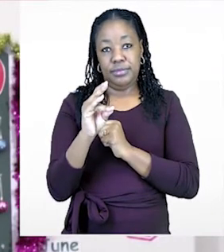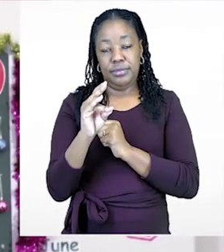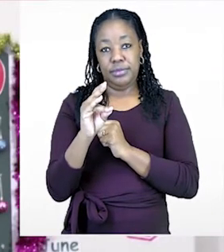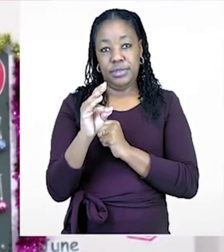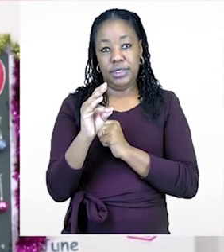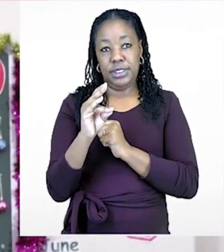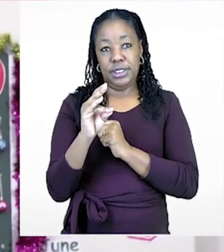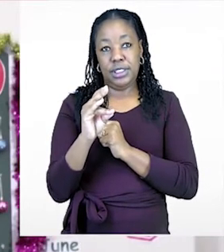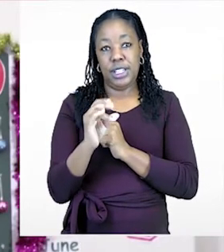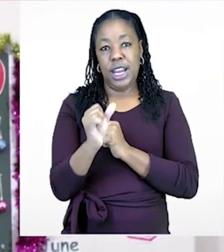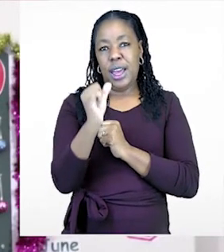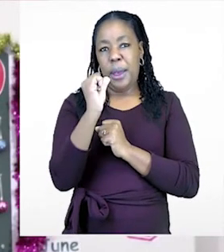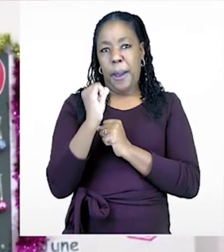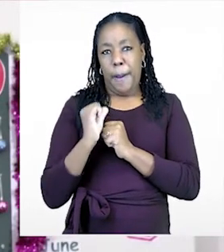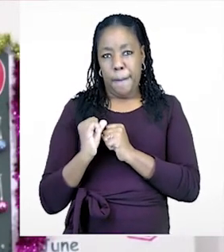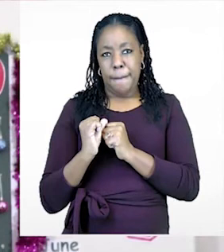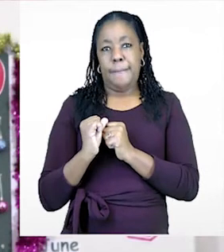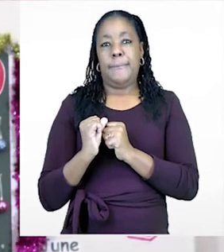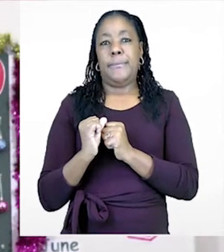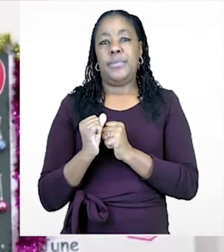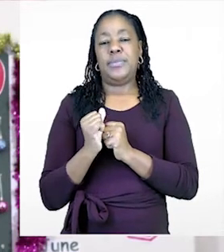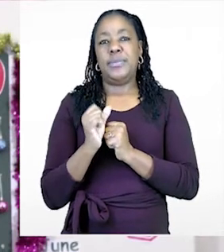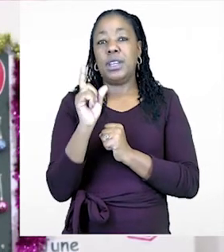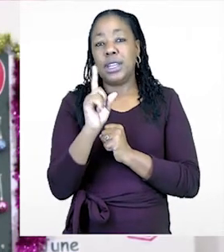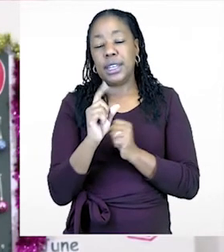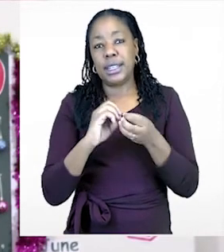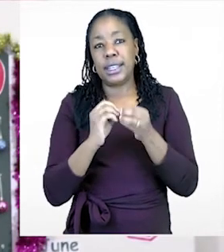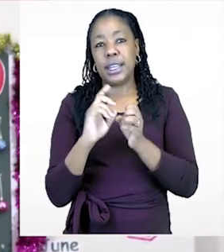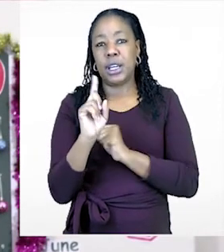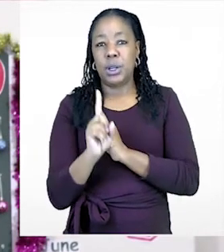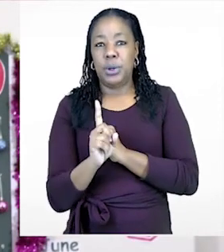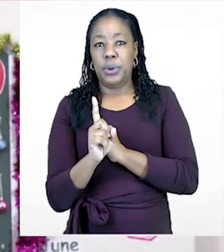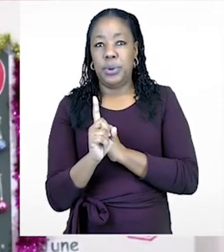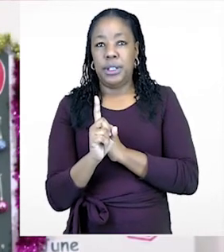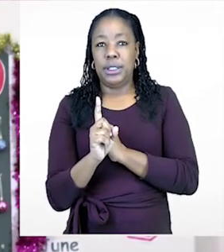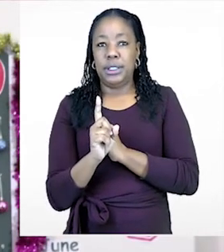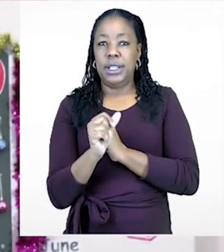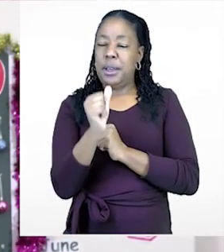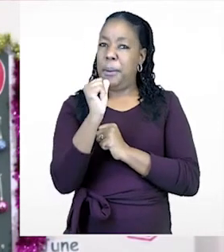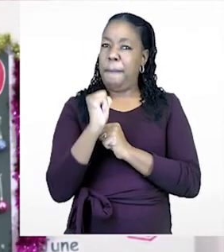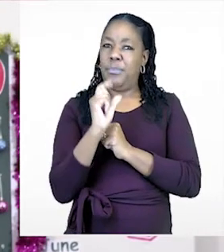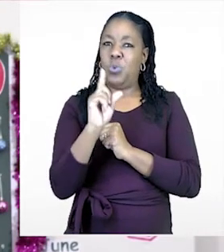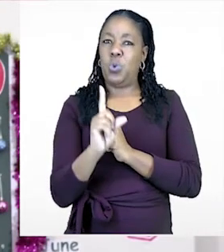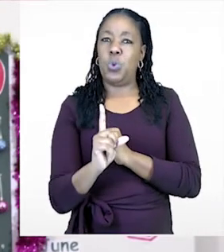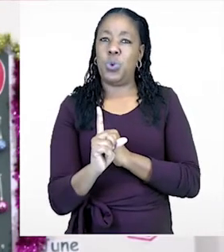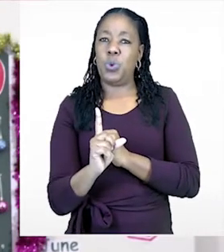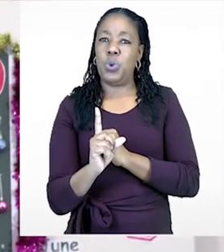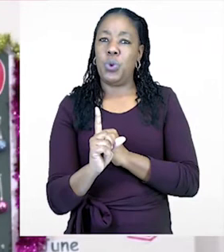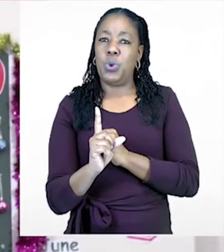say 1 less than the number 7. So that's moving backwards to the